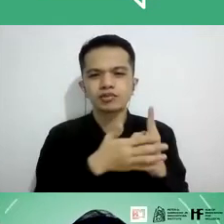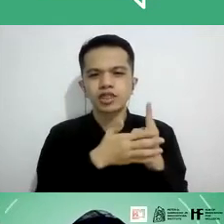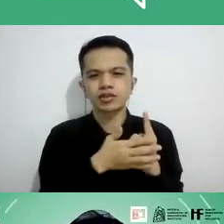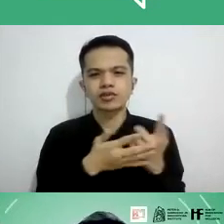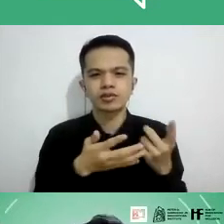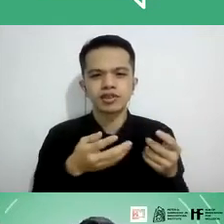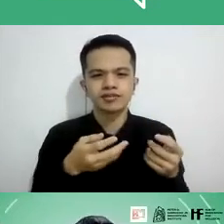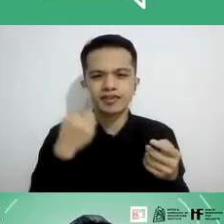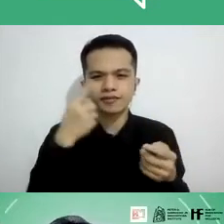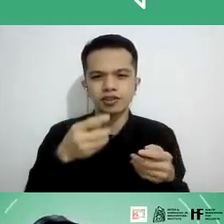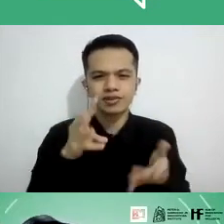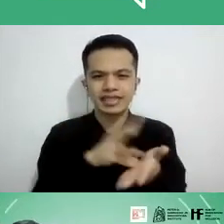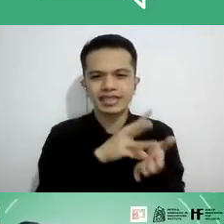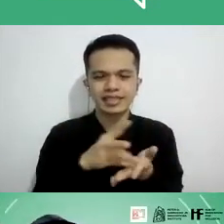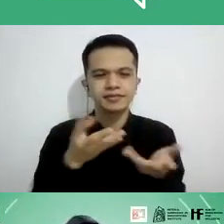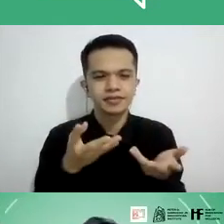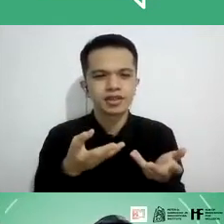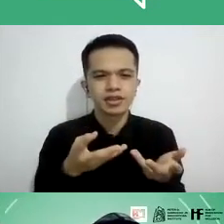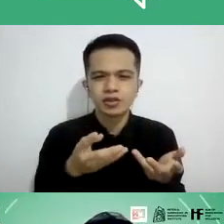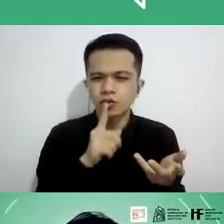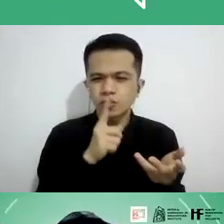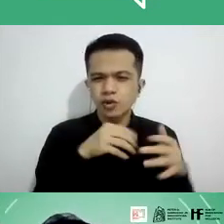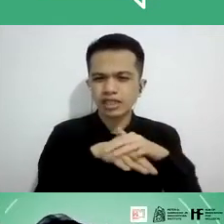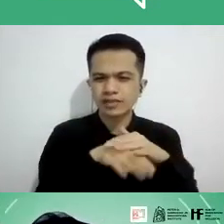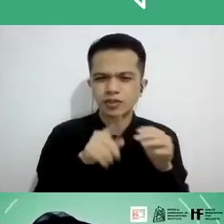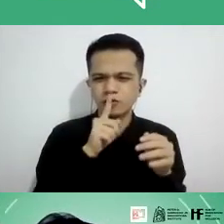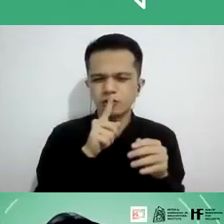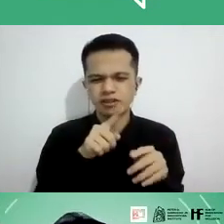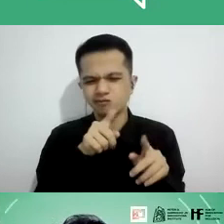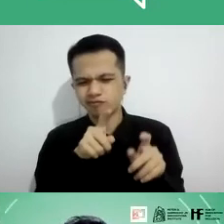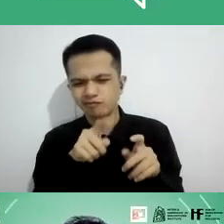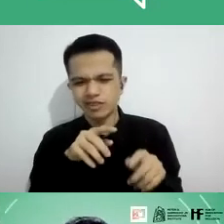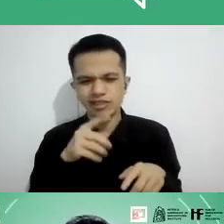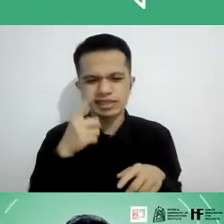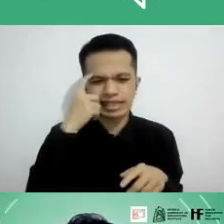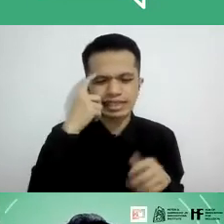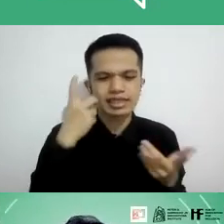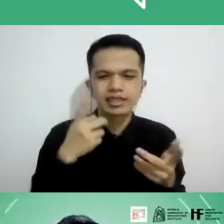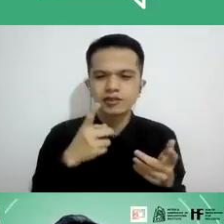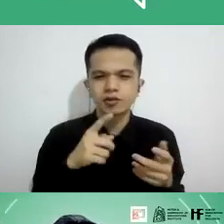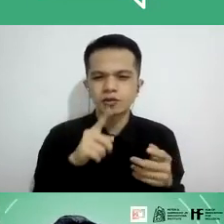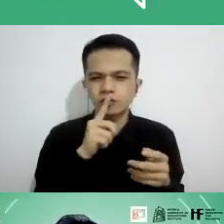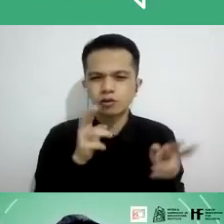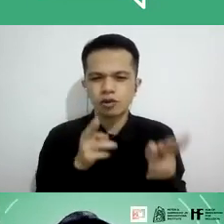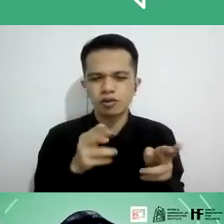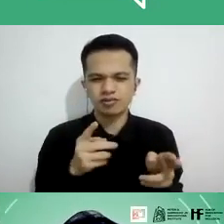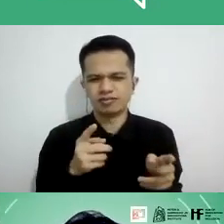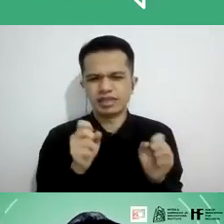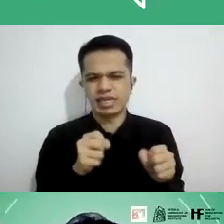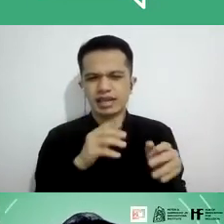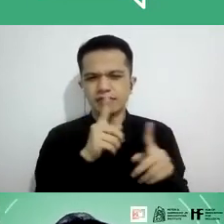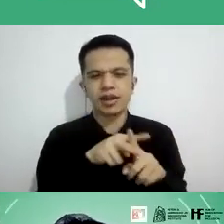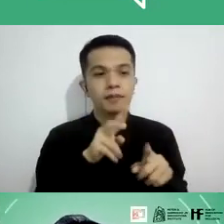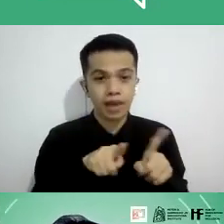facilities. So the success of it is questionable, and whether it truly is robotics or not is still a thing, but the concept is still